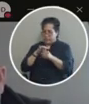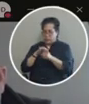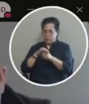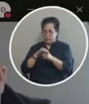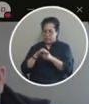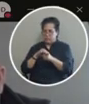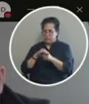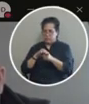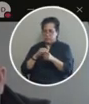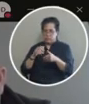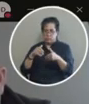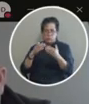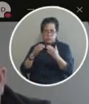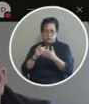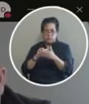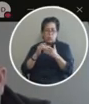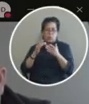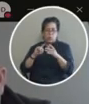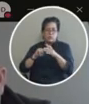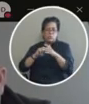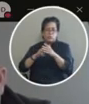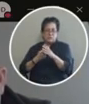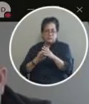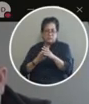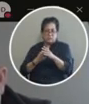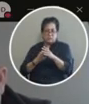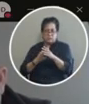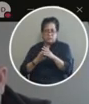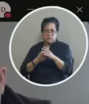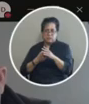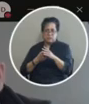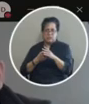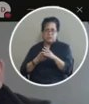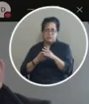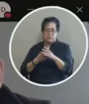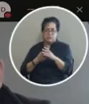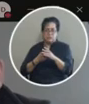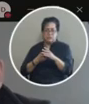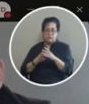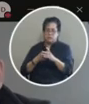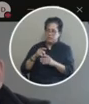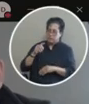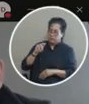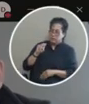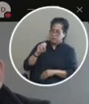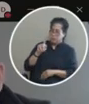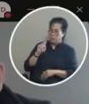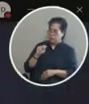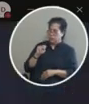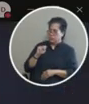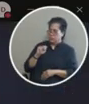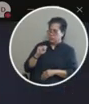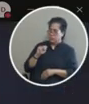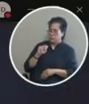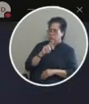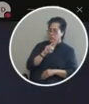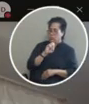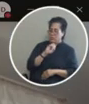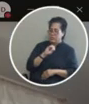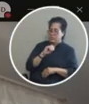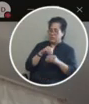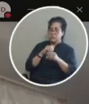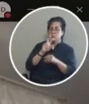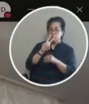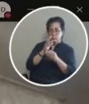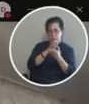motion that was original right now. That was amended. The motion amended the resolution into 2